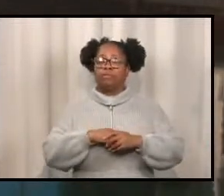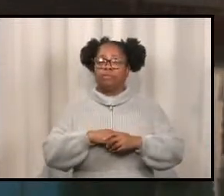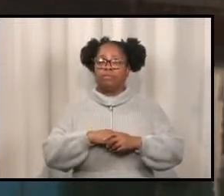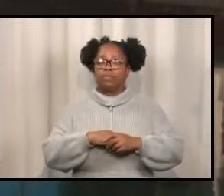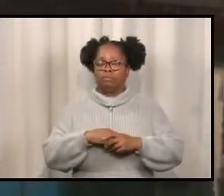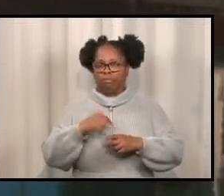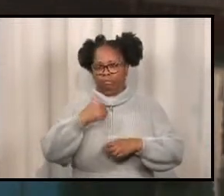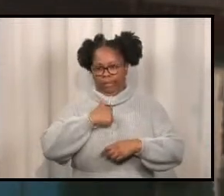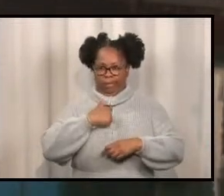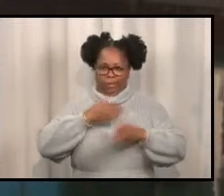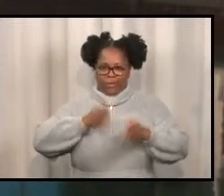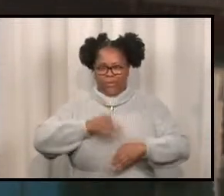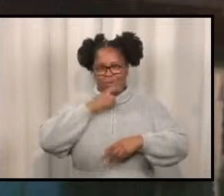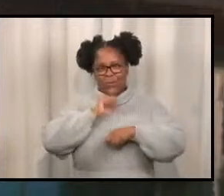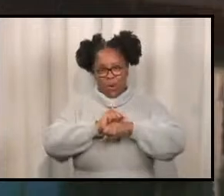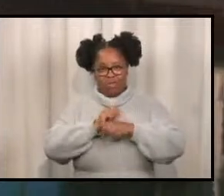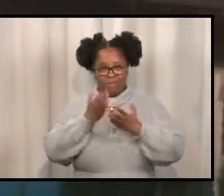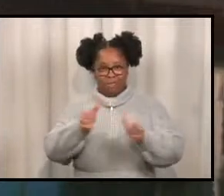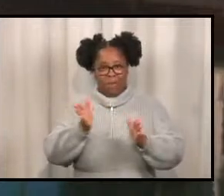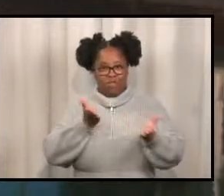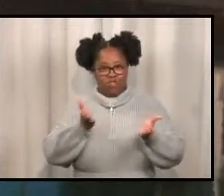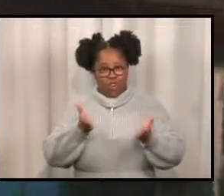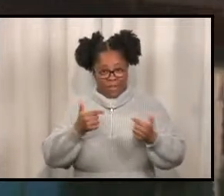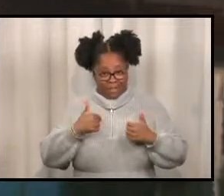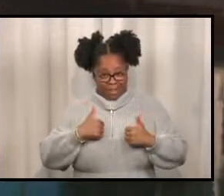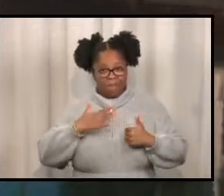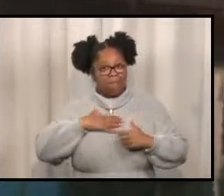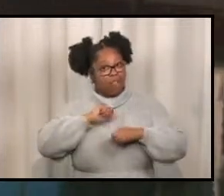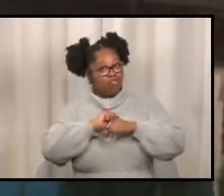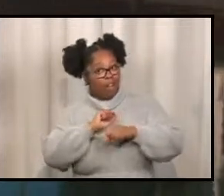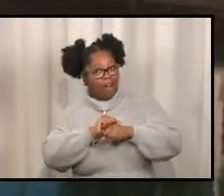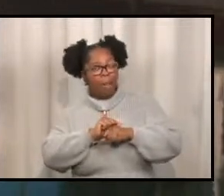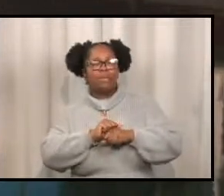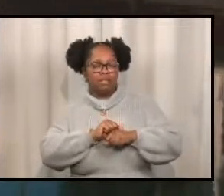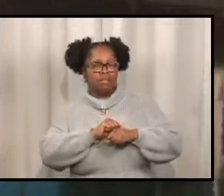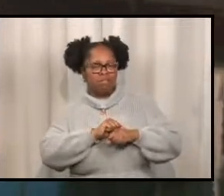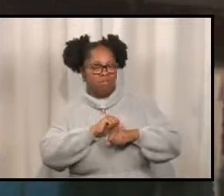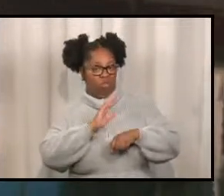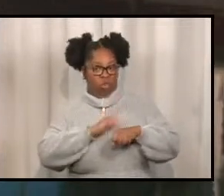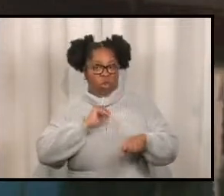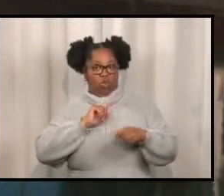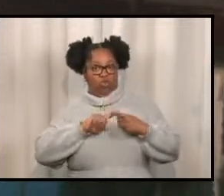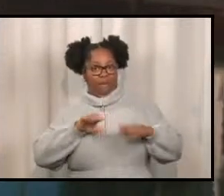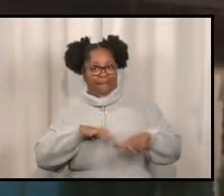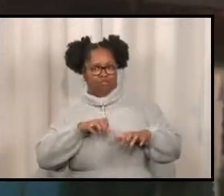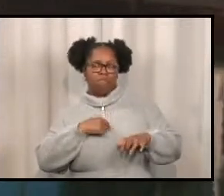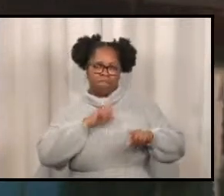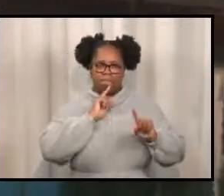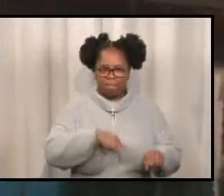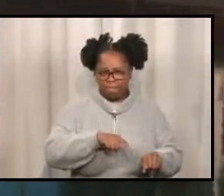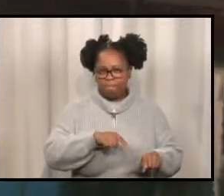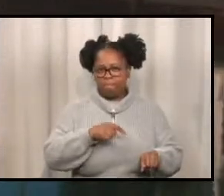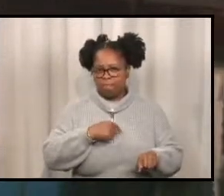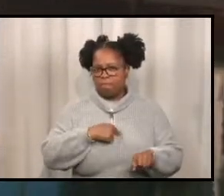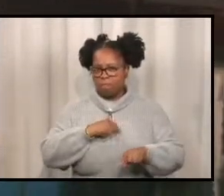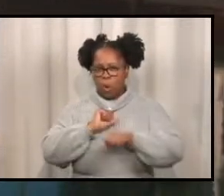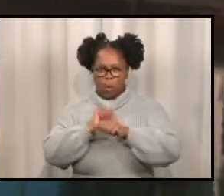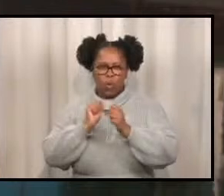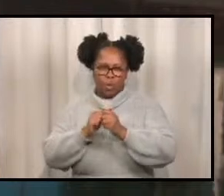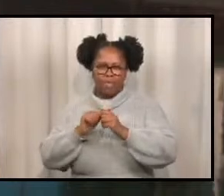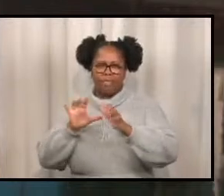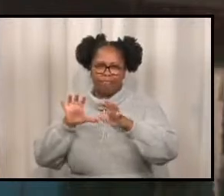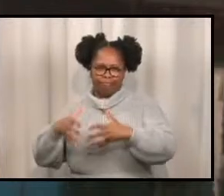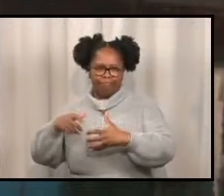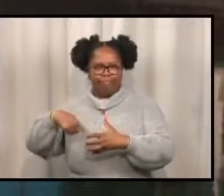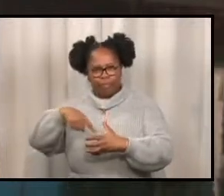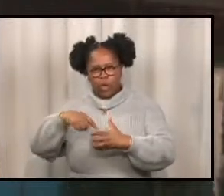city and public service, my job is to respond to that call to action and work with a team of folks, including our team of